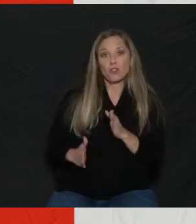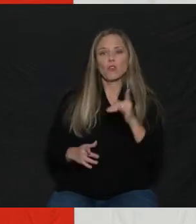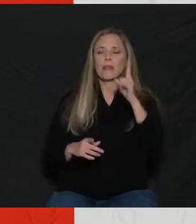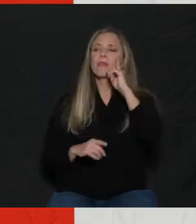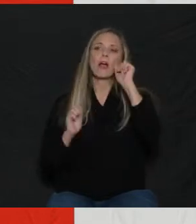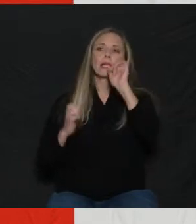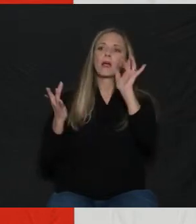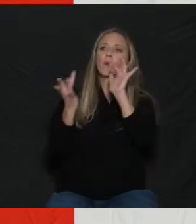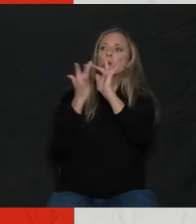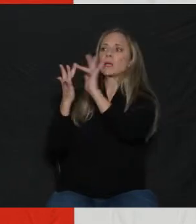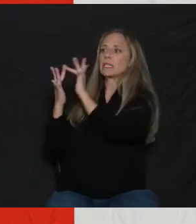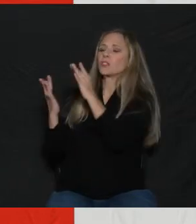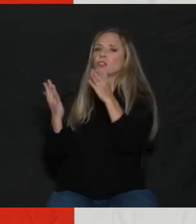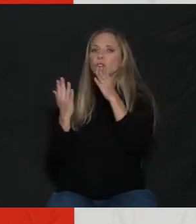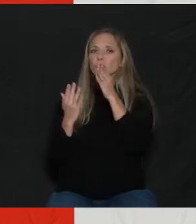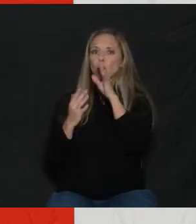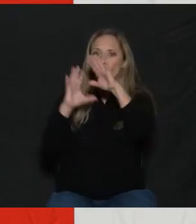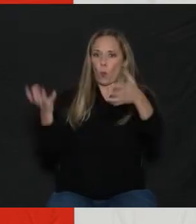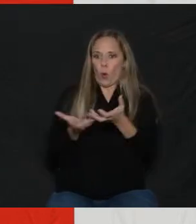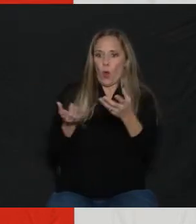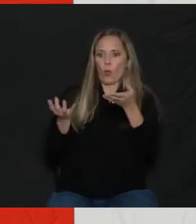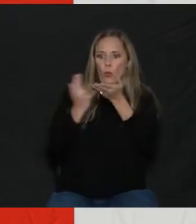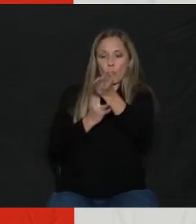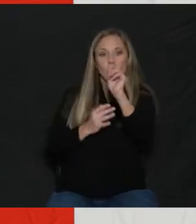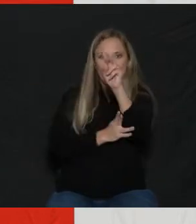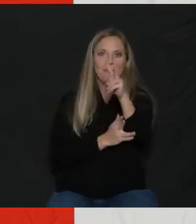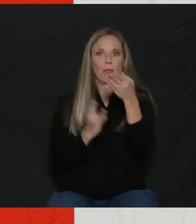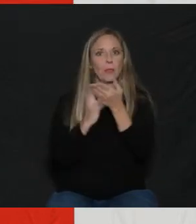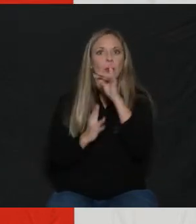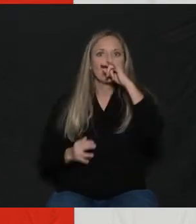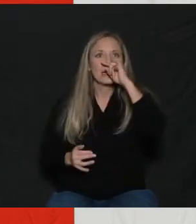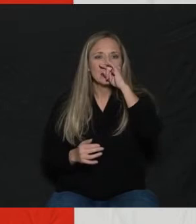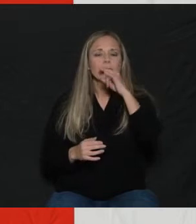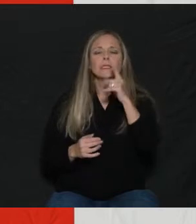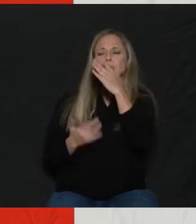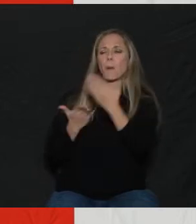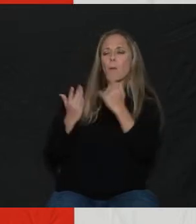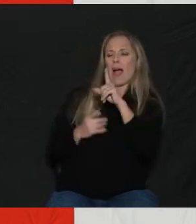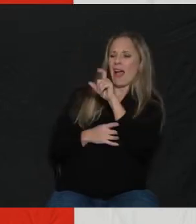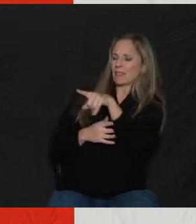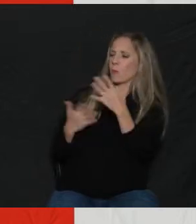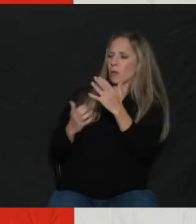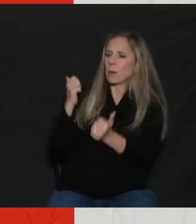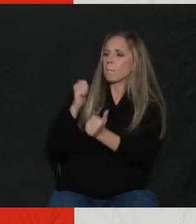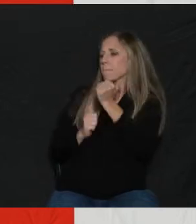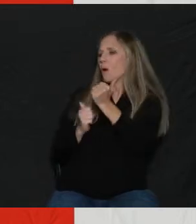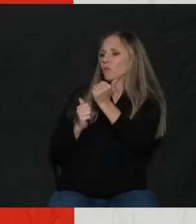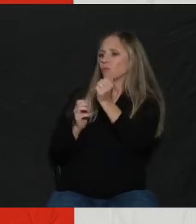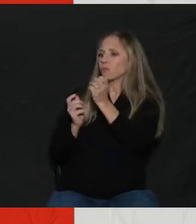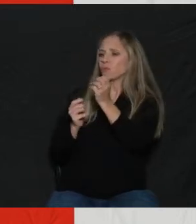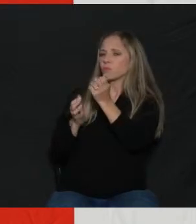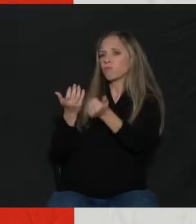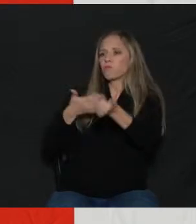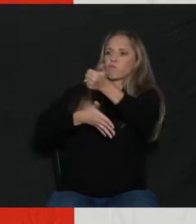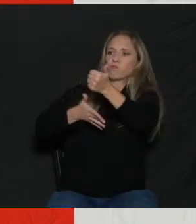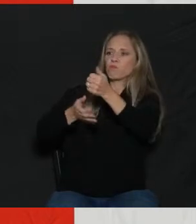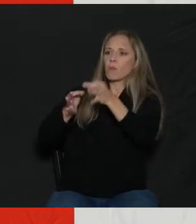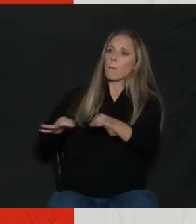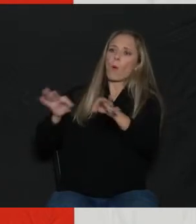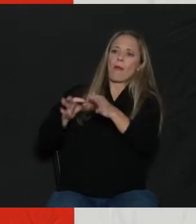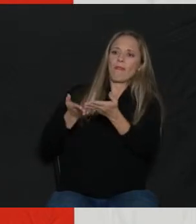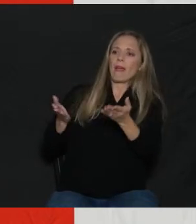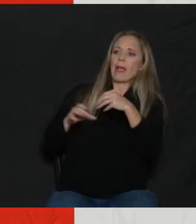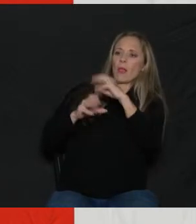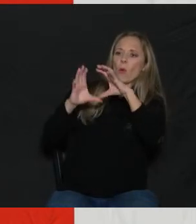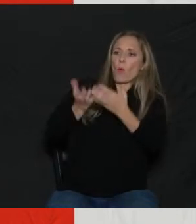him in an interview, which I thought was a cool insight. Someone said, "What's the most important thing in the world to you, Mr. Rogers, right now?" And he